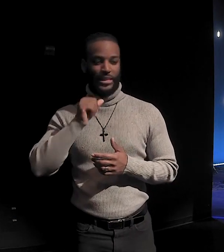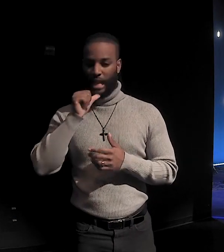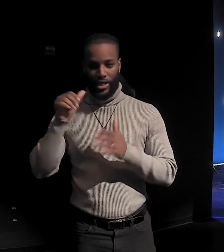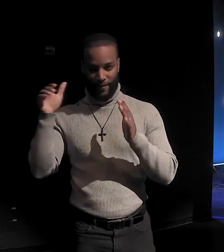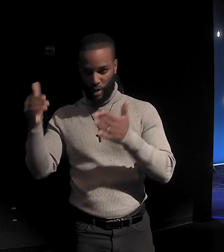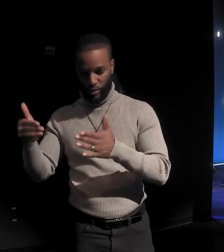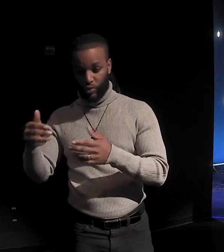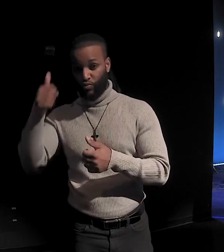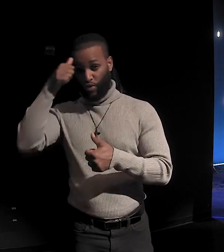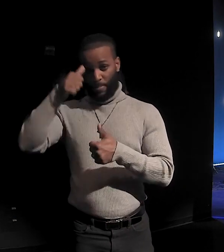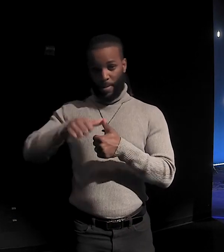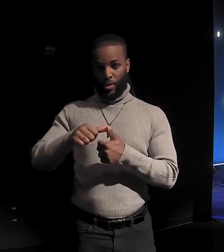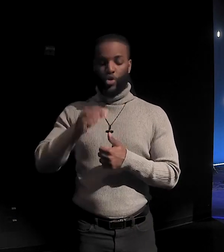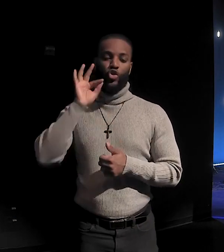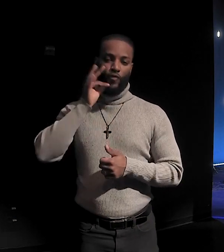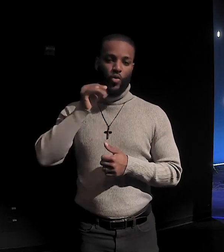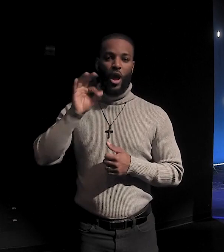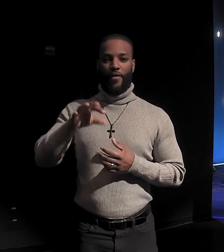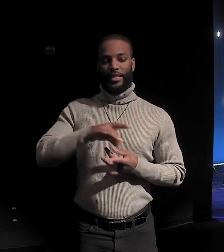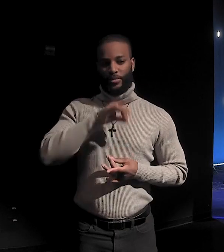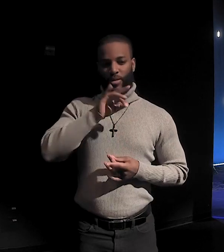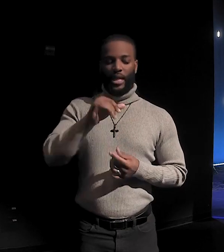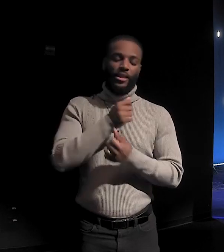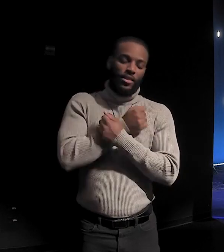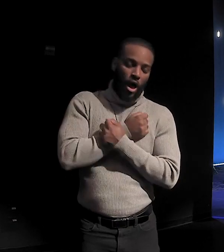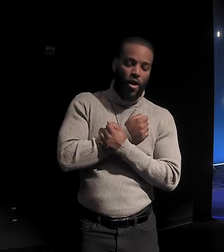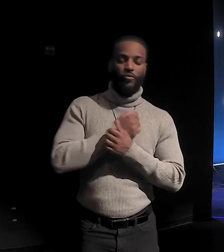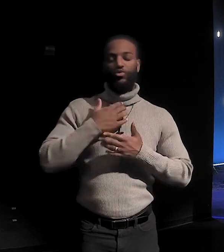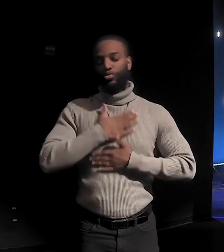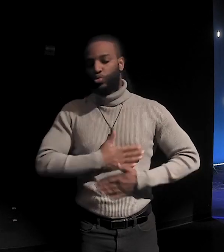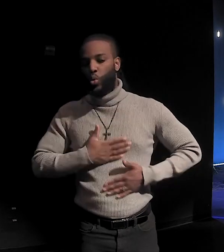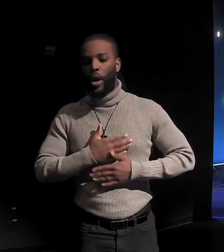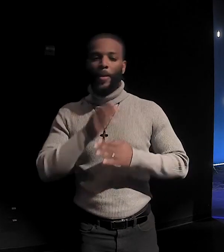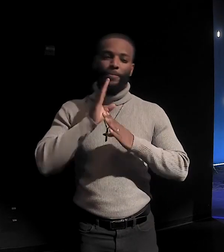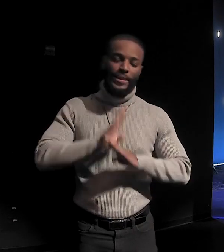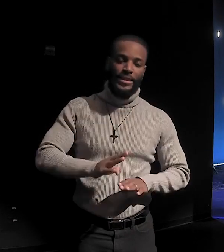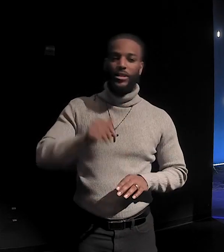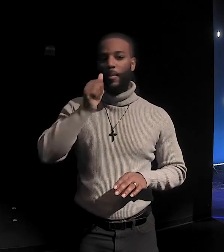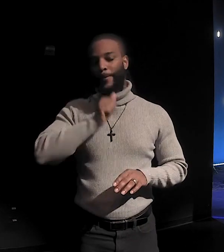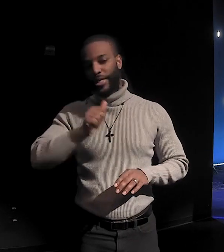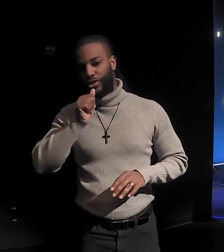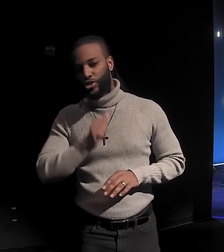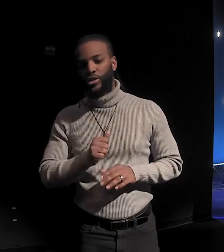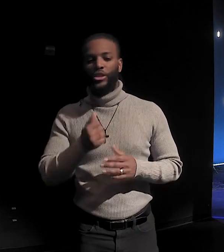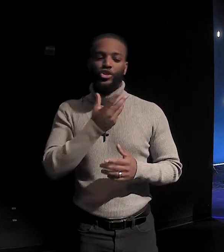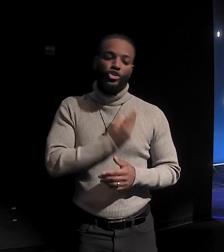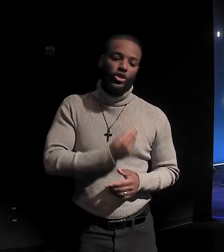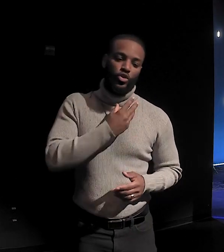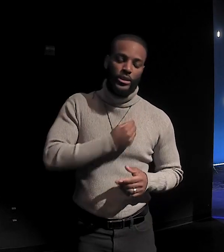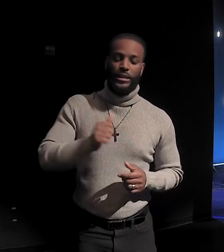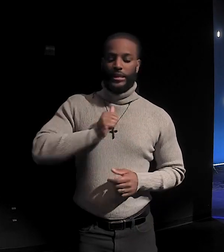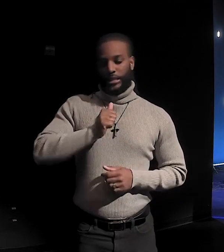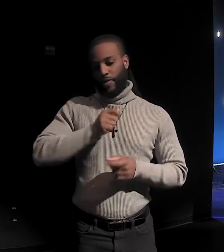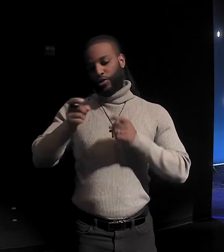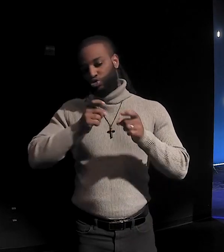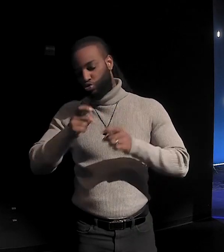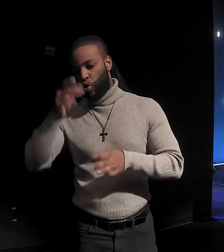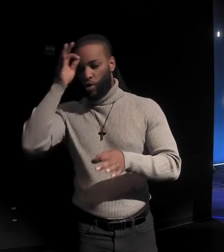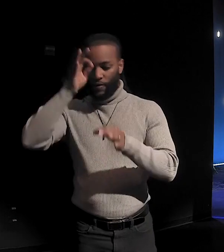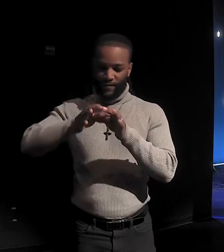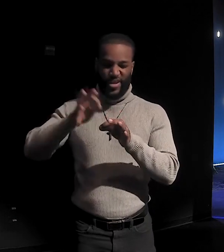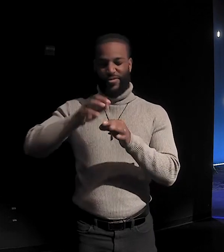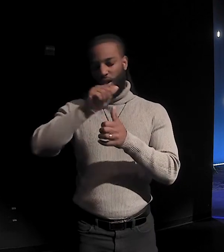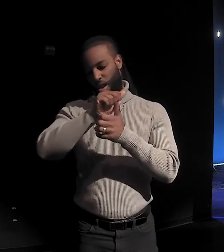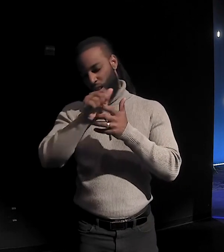focus. Remember, the fruit of the Spirit, we talk about this, is love, joy, peace, patience, gentleness, self-control, faithfulness, all these good